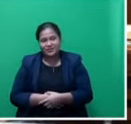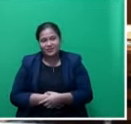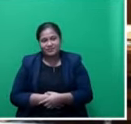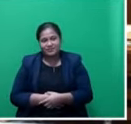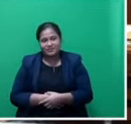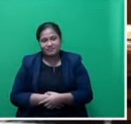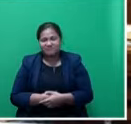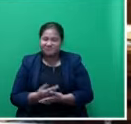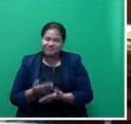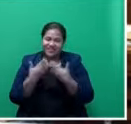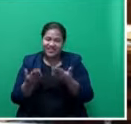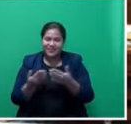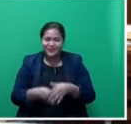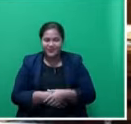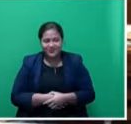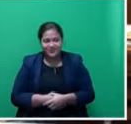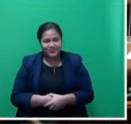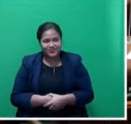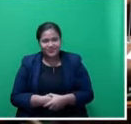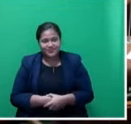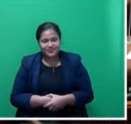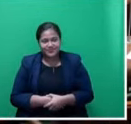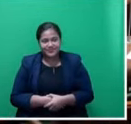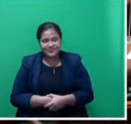That's all, sir. Thank you. Thank you.